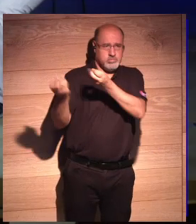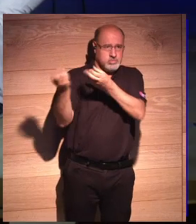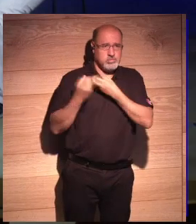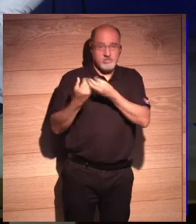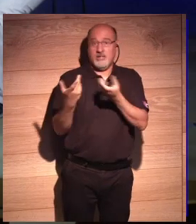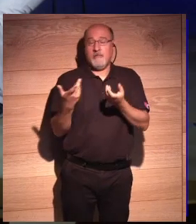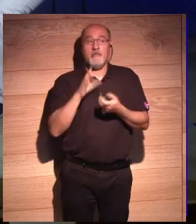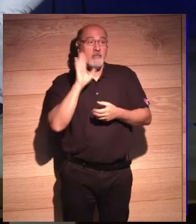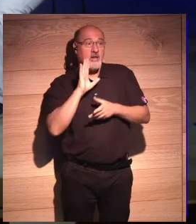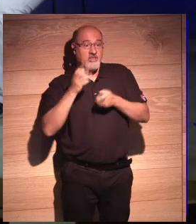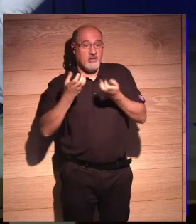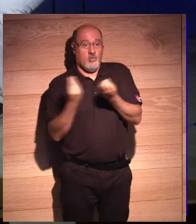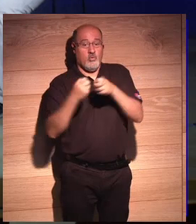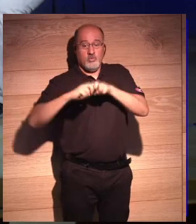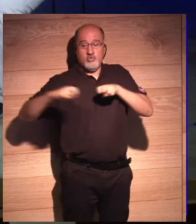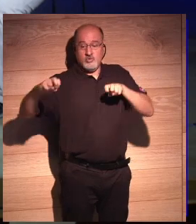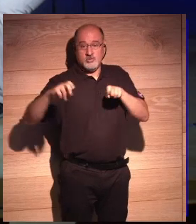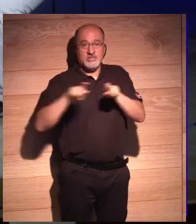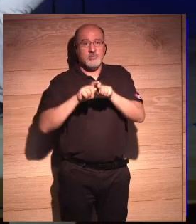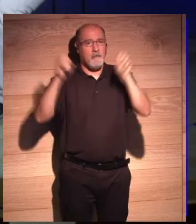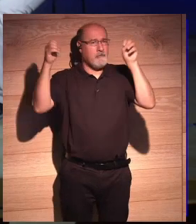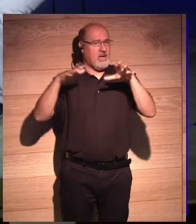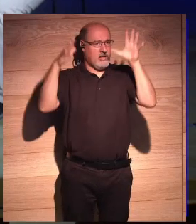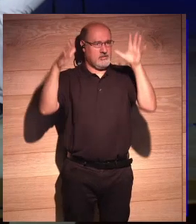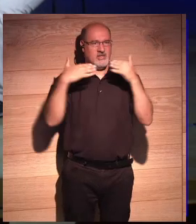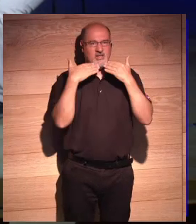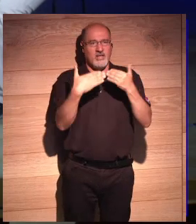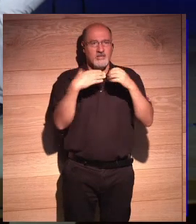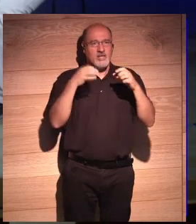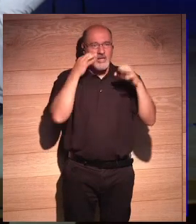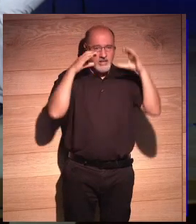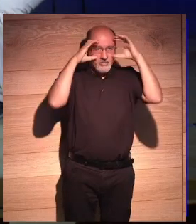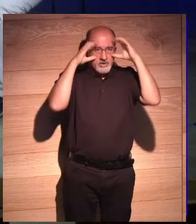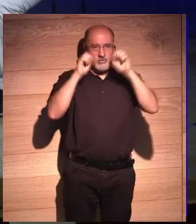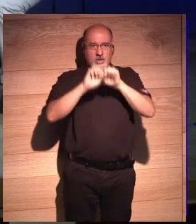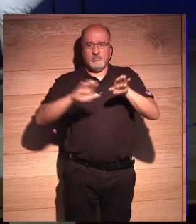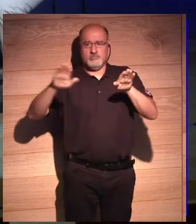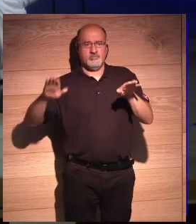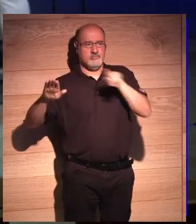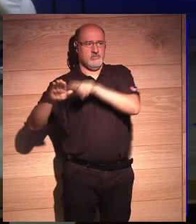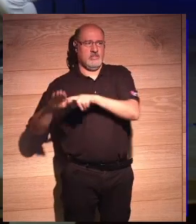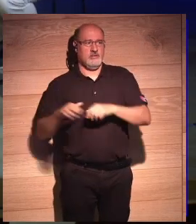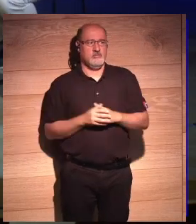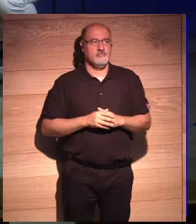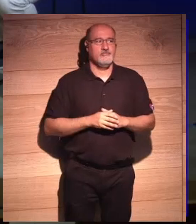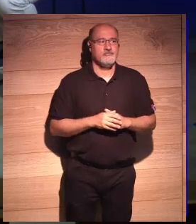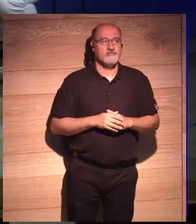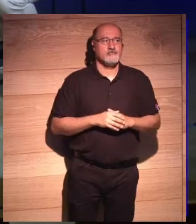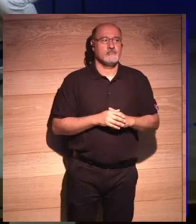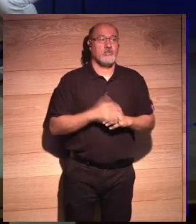speak about different things, to chat to them as if I were there with them. So